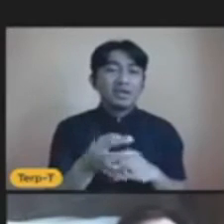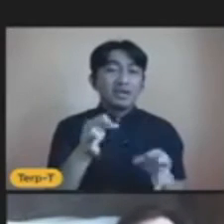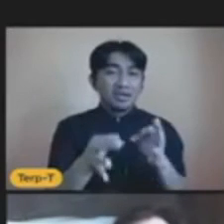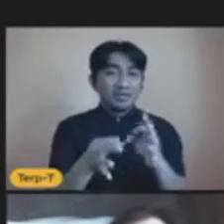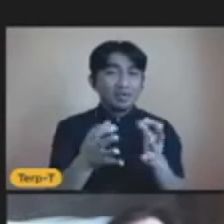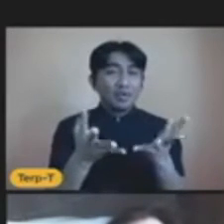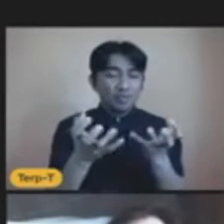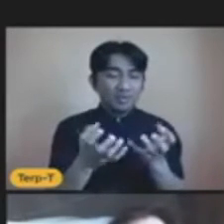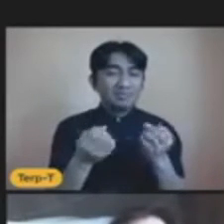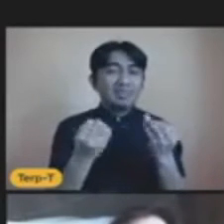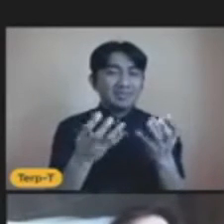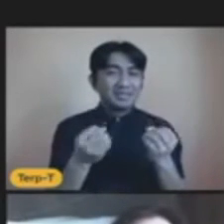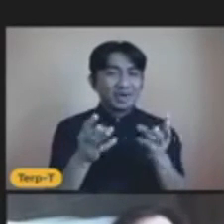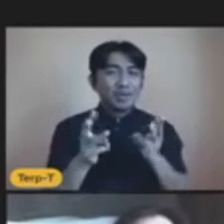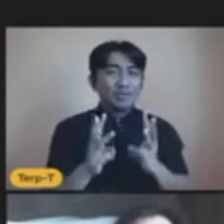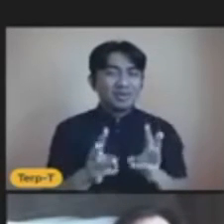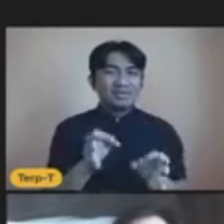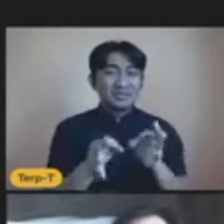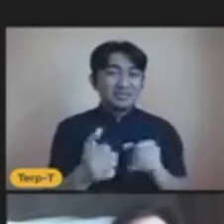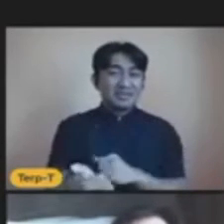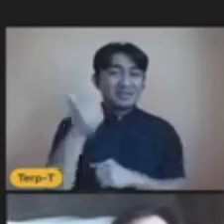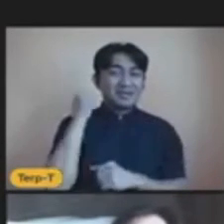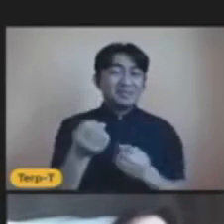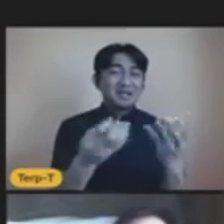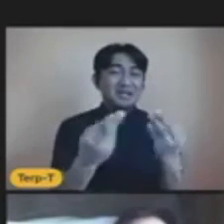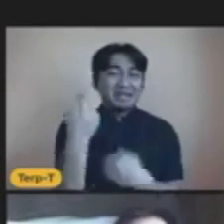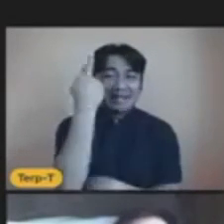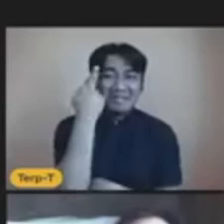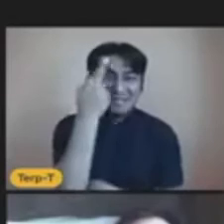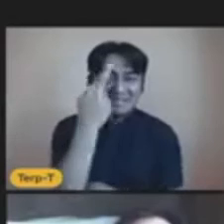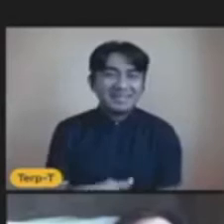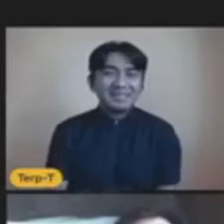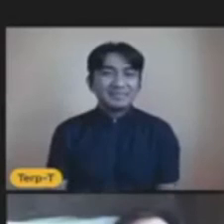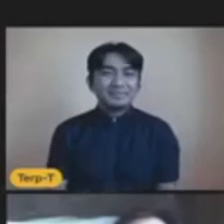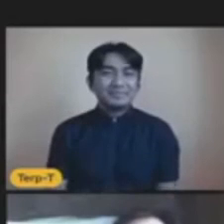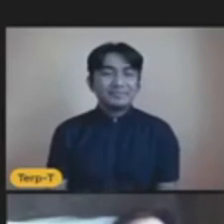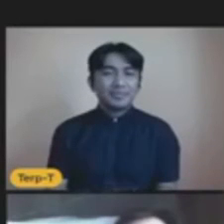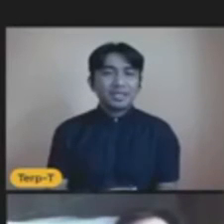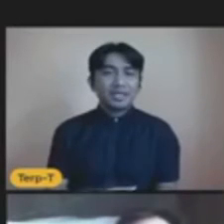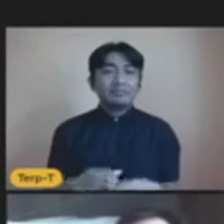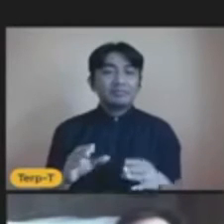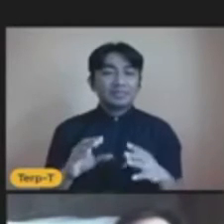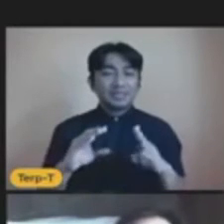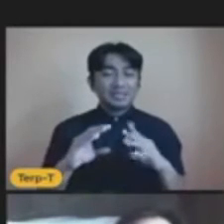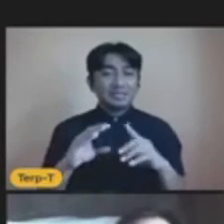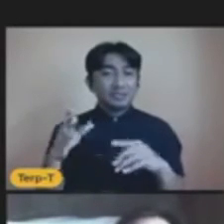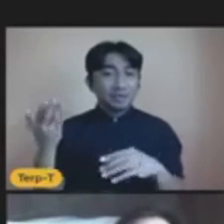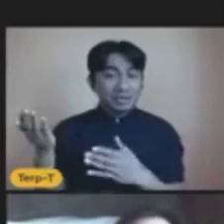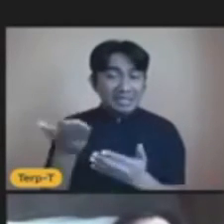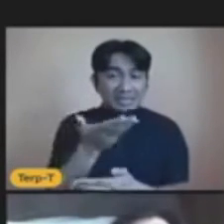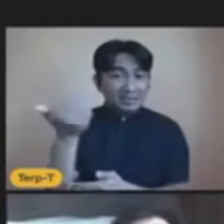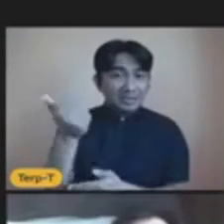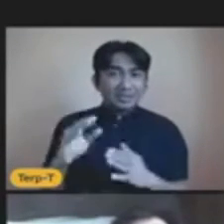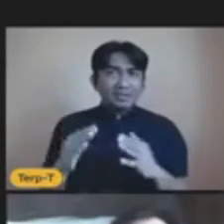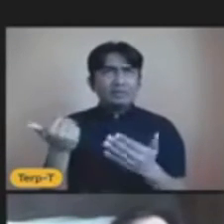maraming paraan. Kung ayaw, maraming dahilan. Sa bawat munisipyo po, may free internet access na kinakabit